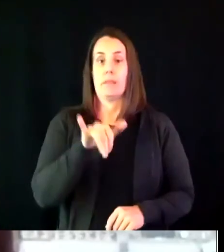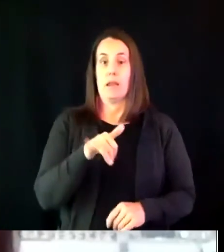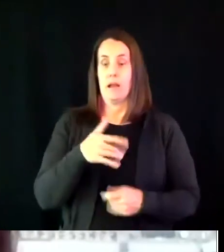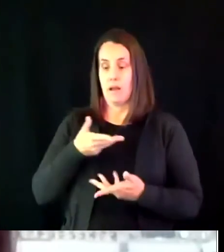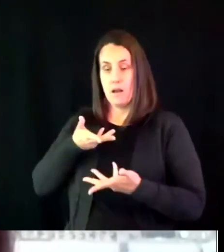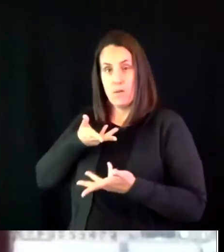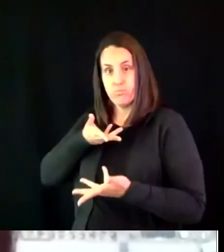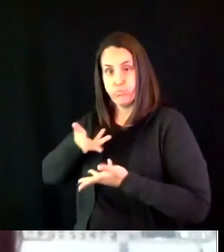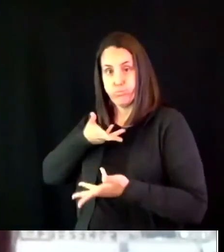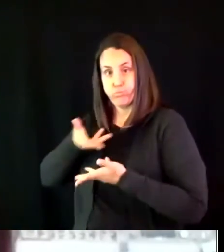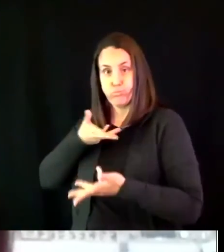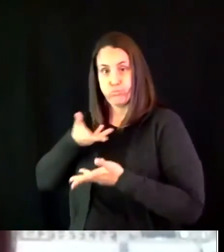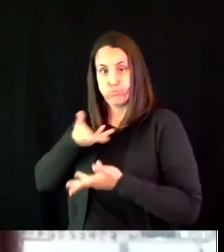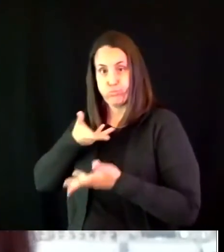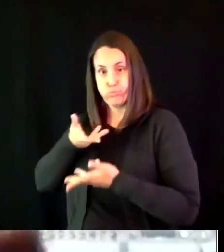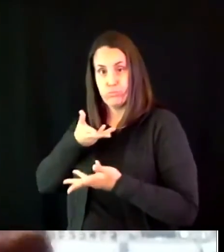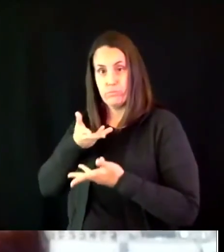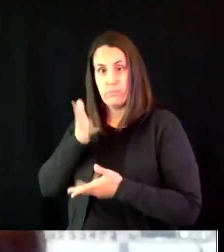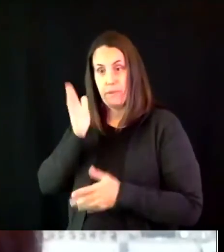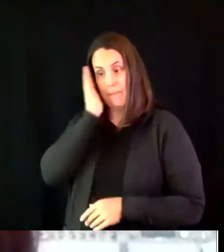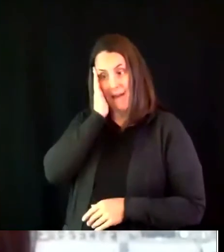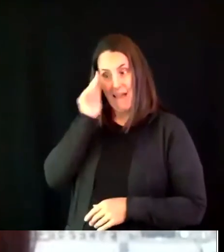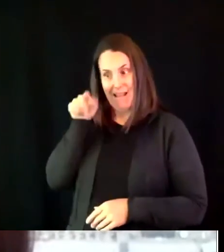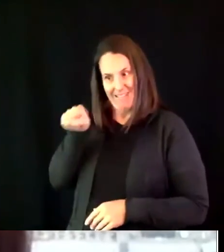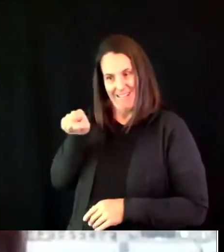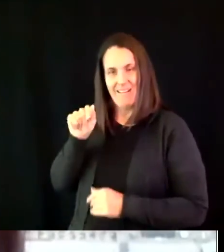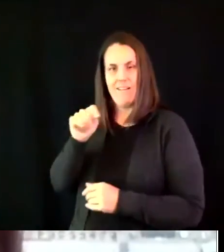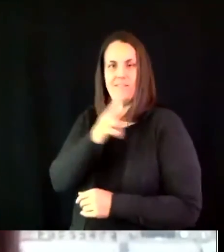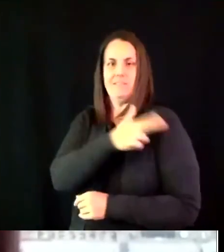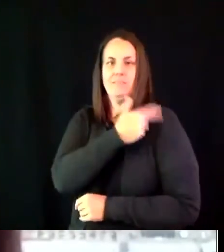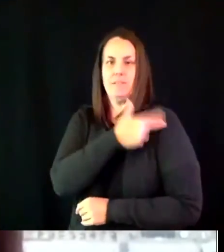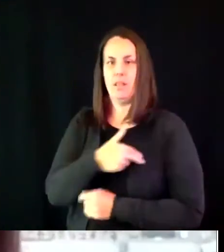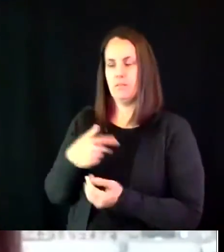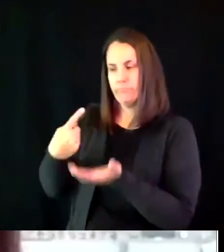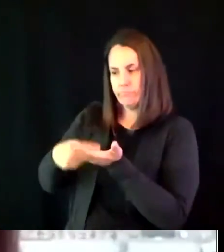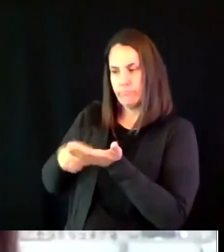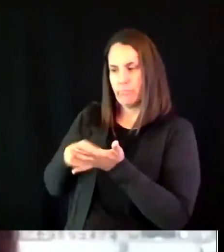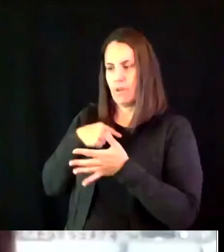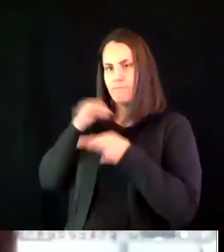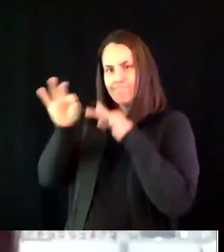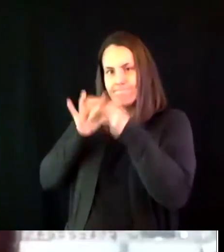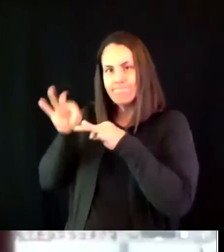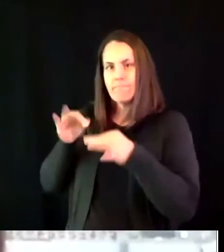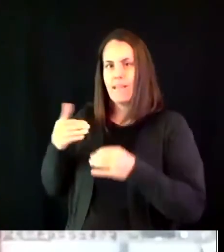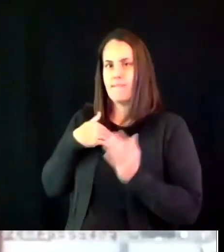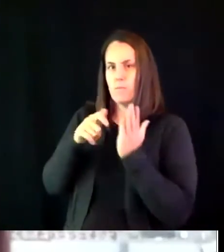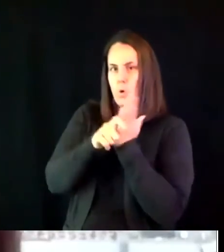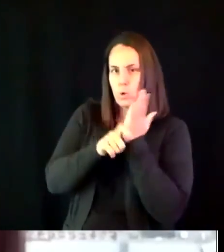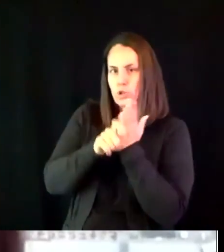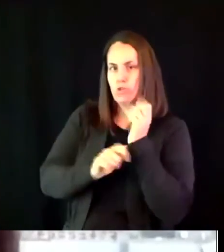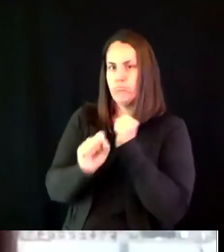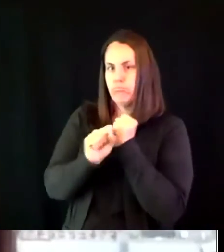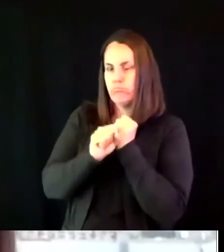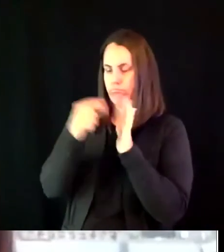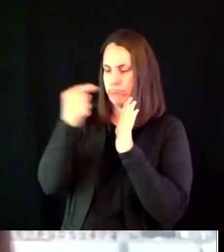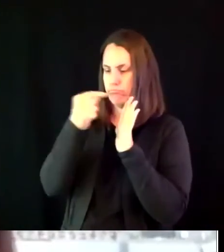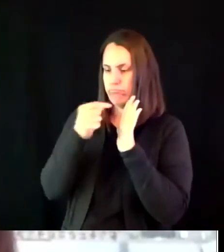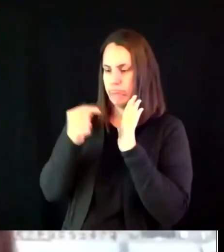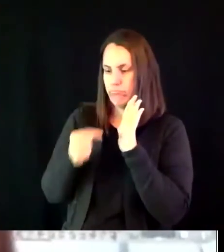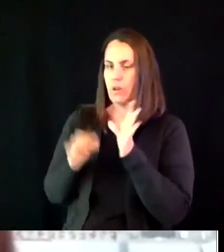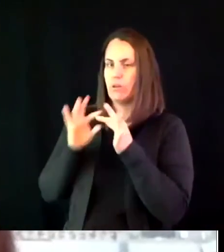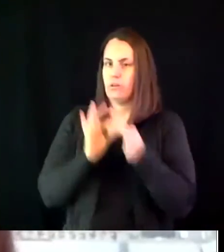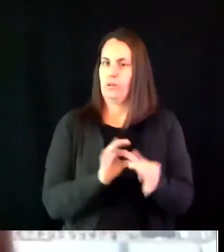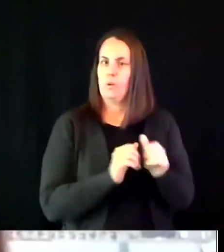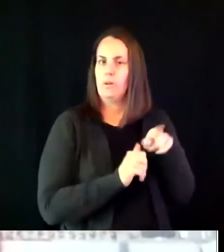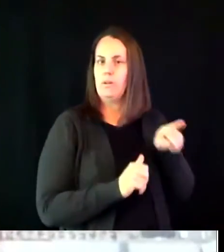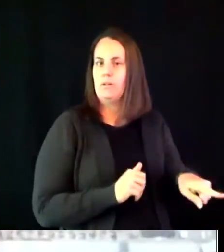The care team that has responsibility for that patient will sit down and discuss this